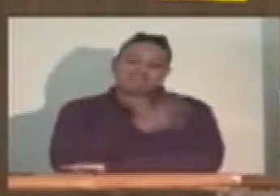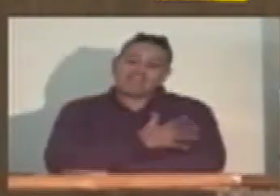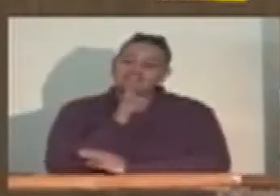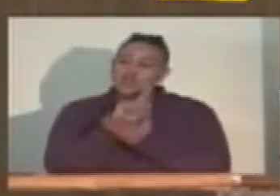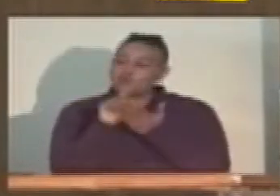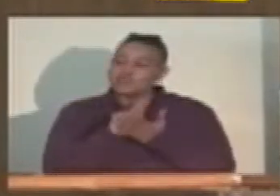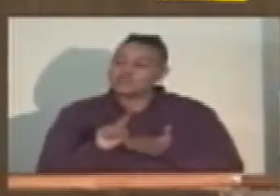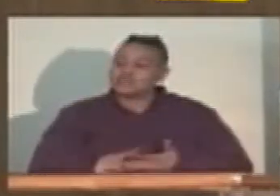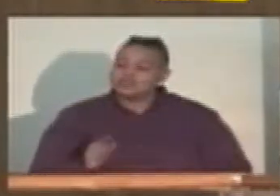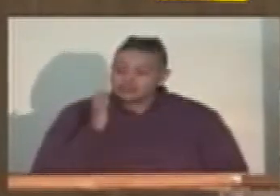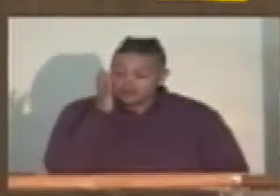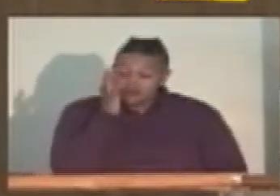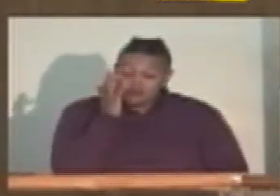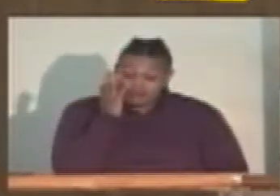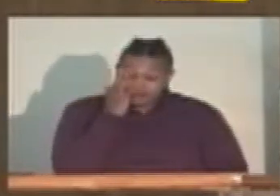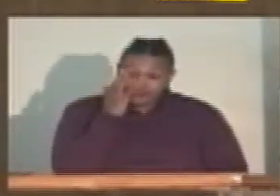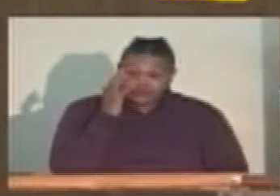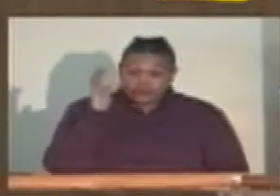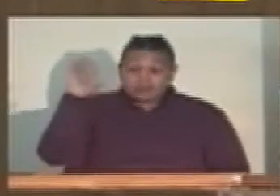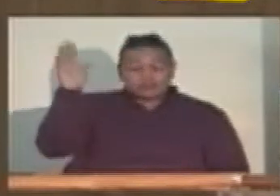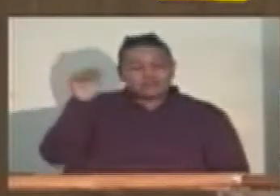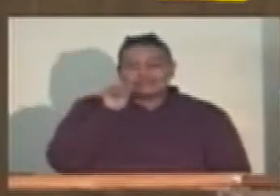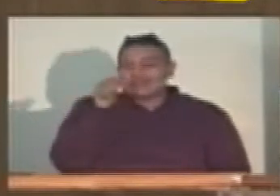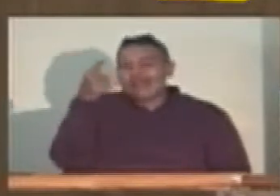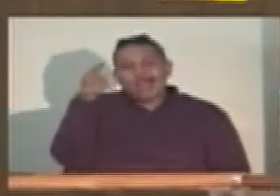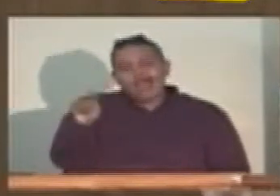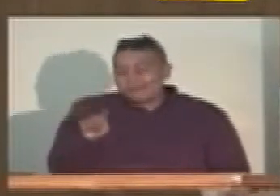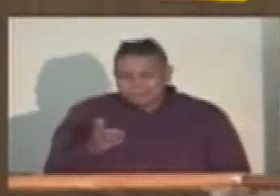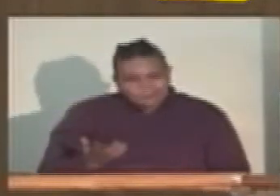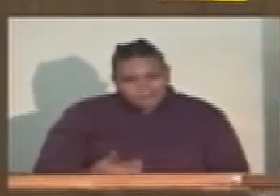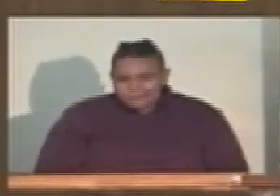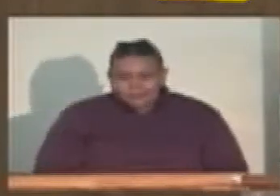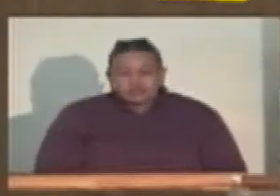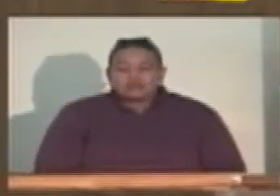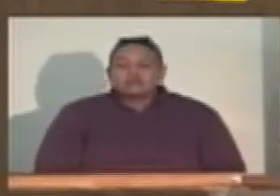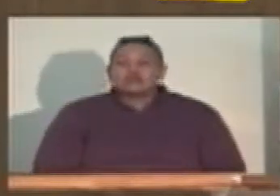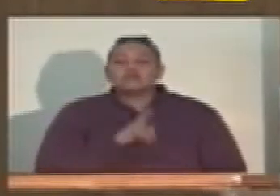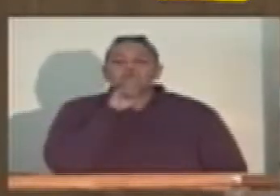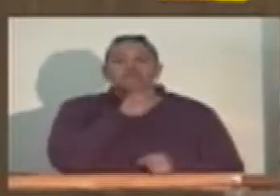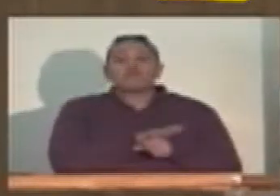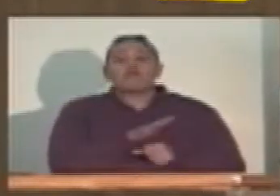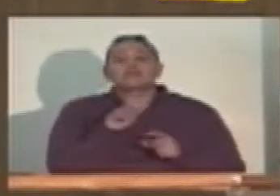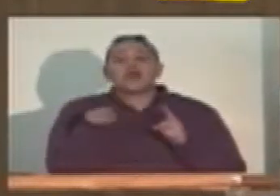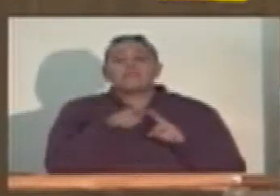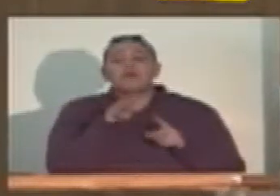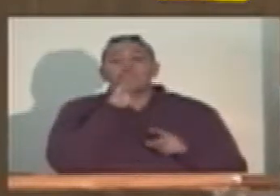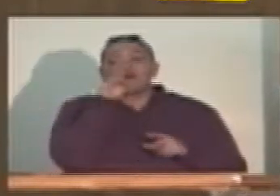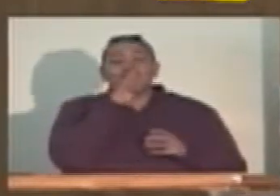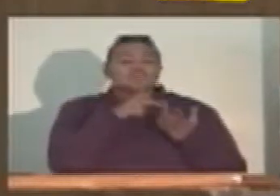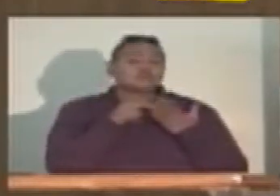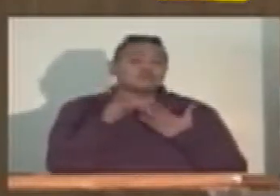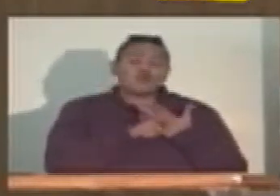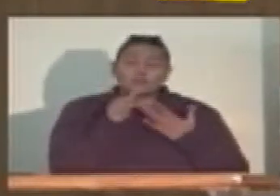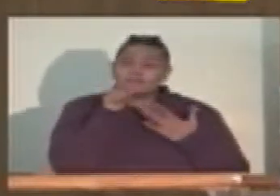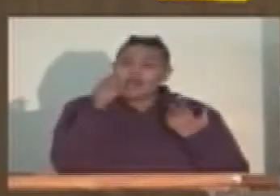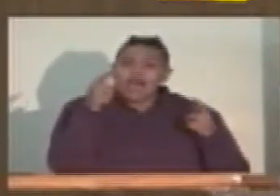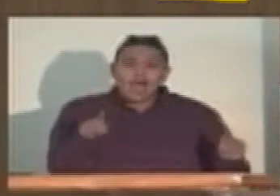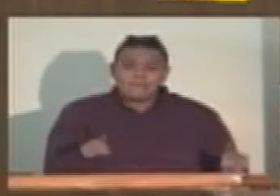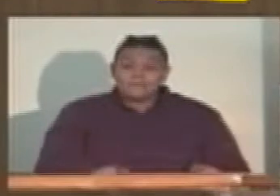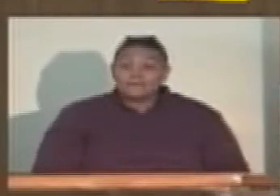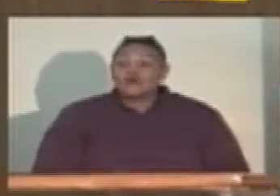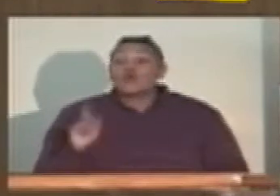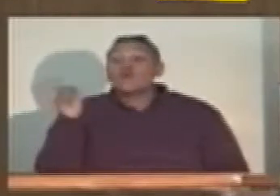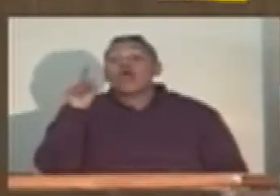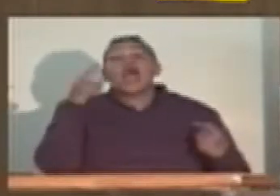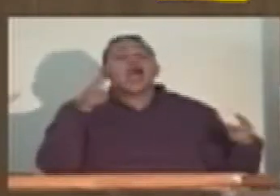per week. Mr. Speaker, this is not happening. Promise made about breakfast program is not happening. And where it is